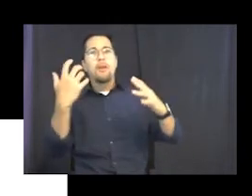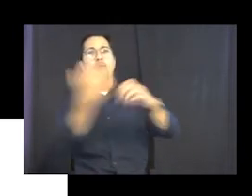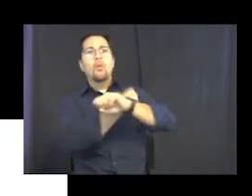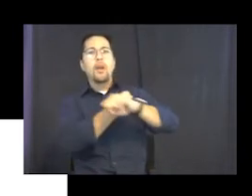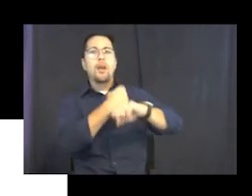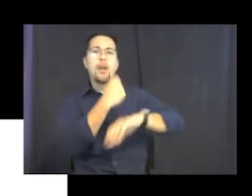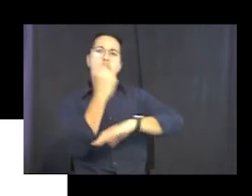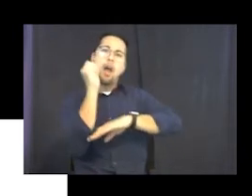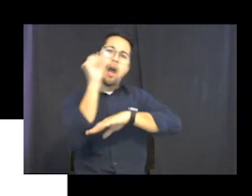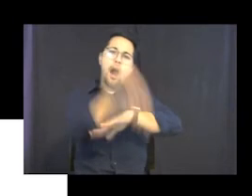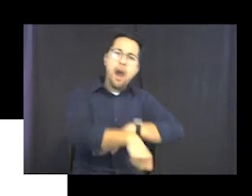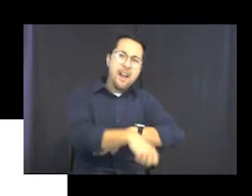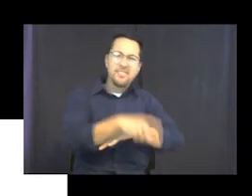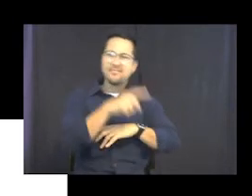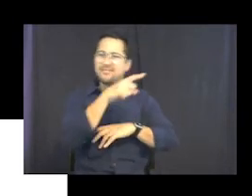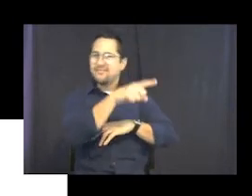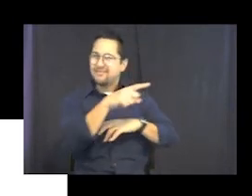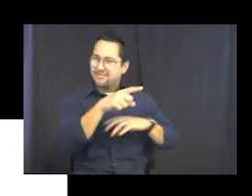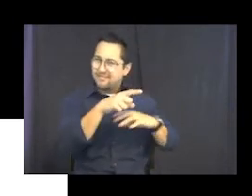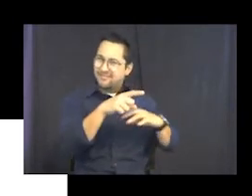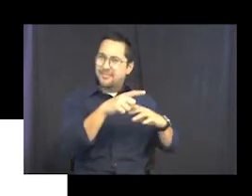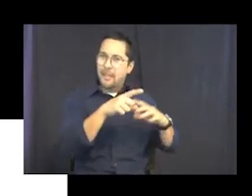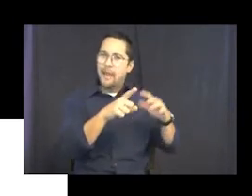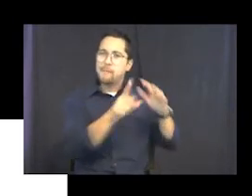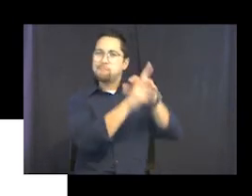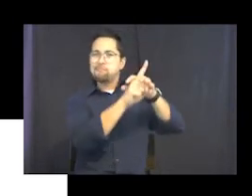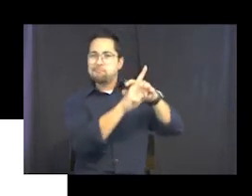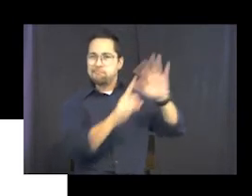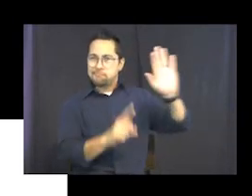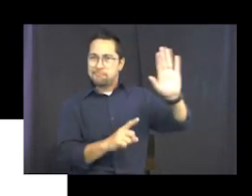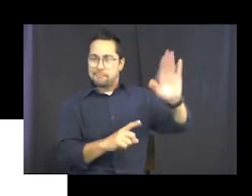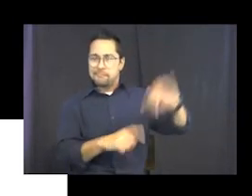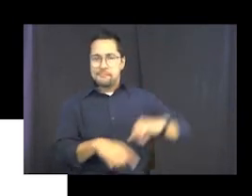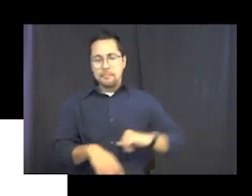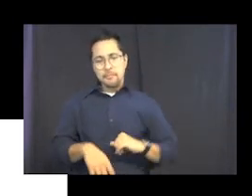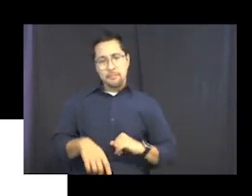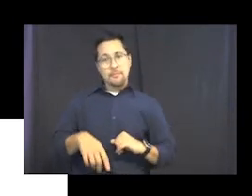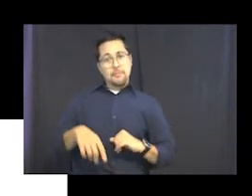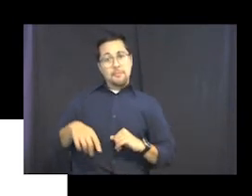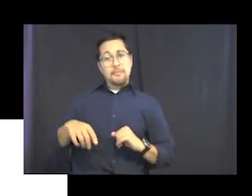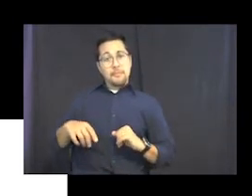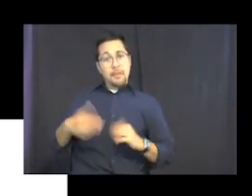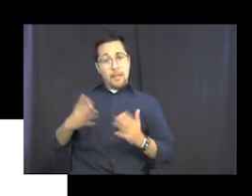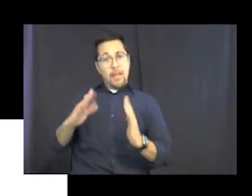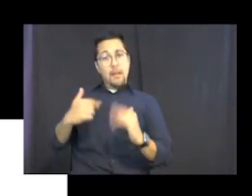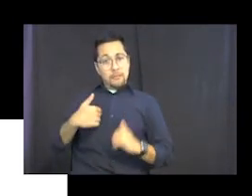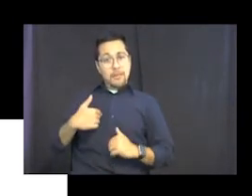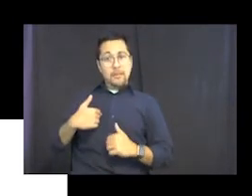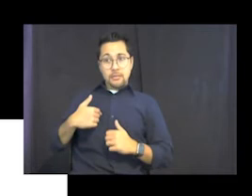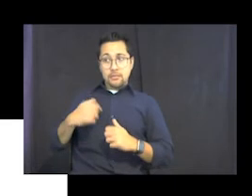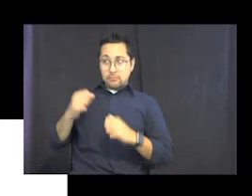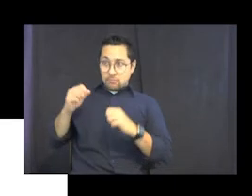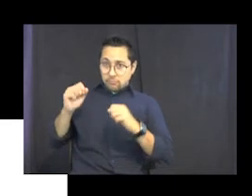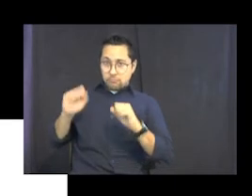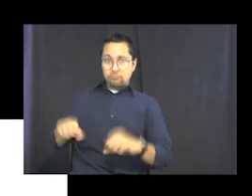overcome that obstacle and that hurdle that now allows me to be able to work